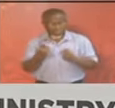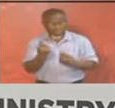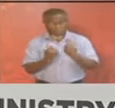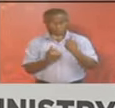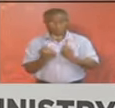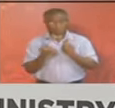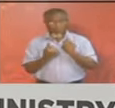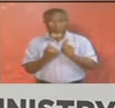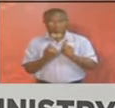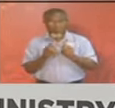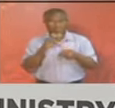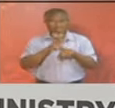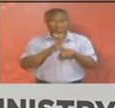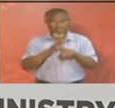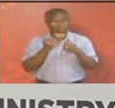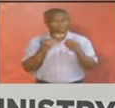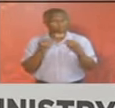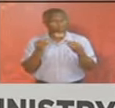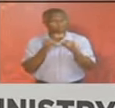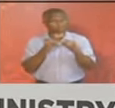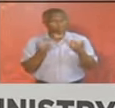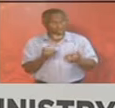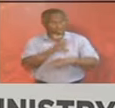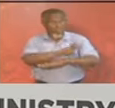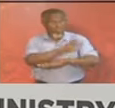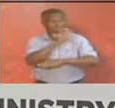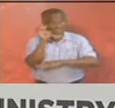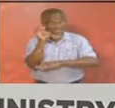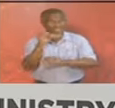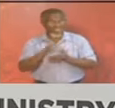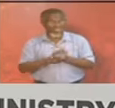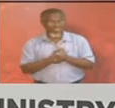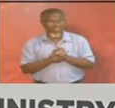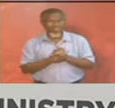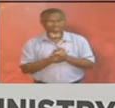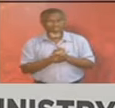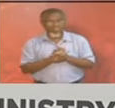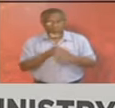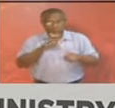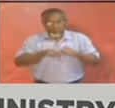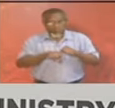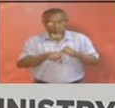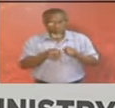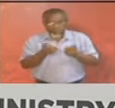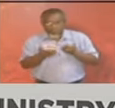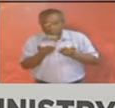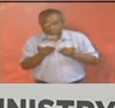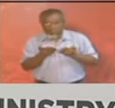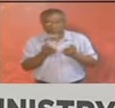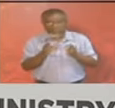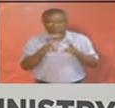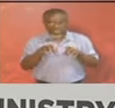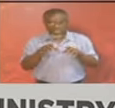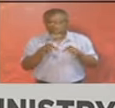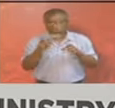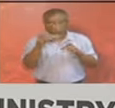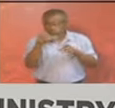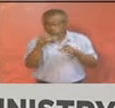a positive case were to arise, we can more promptly do a comprehensive contact tracing